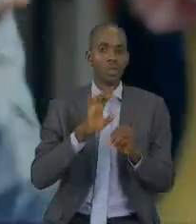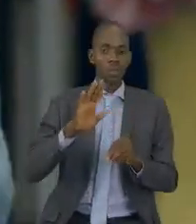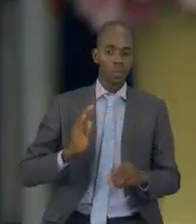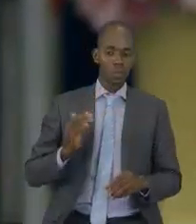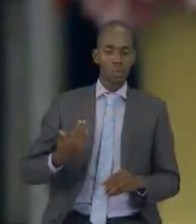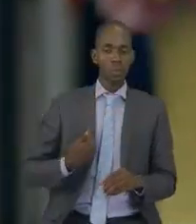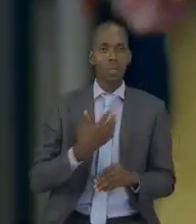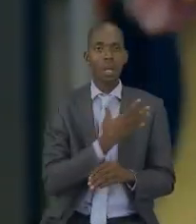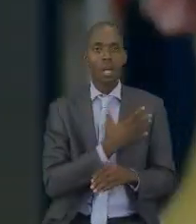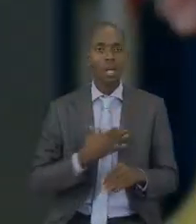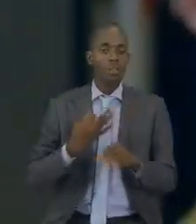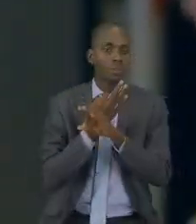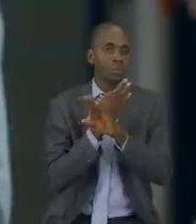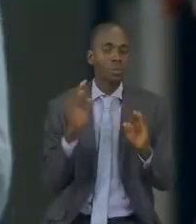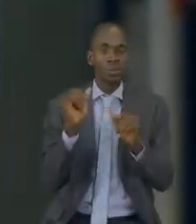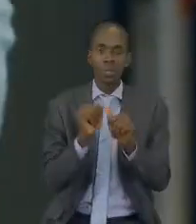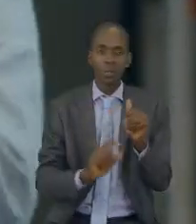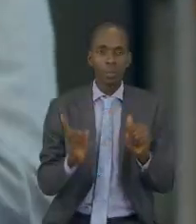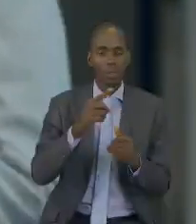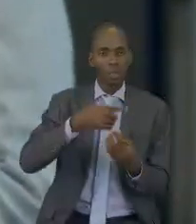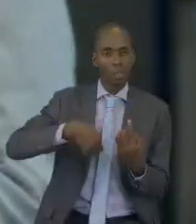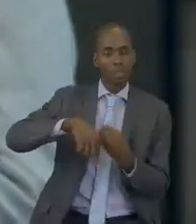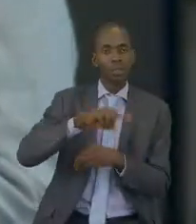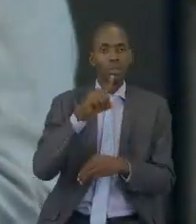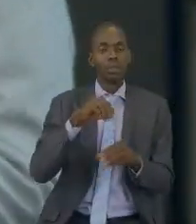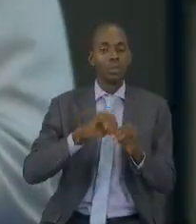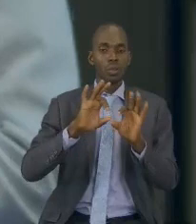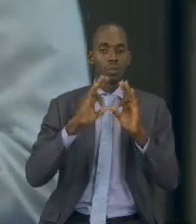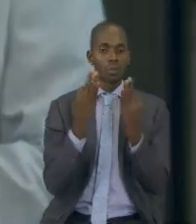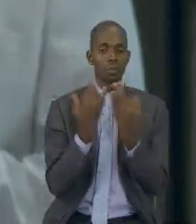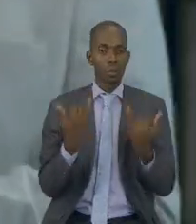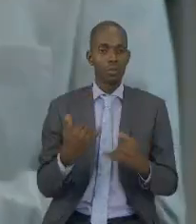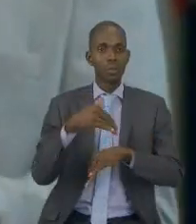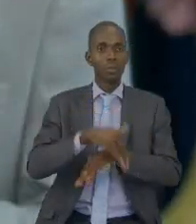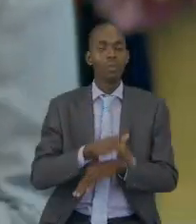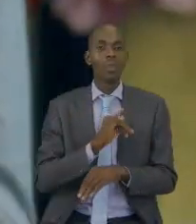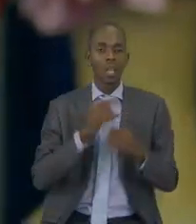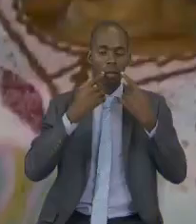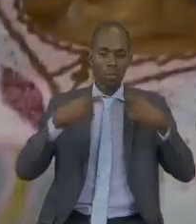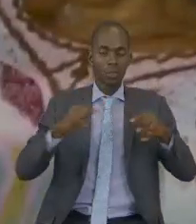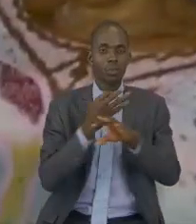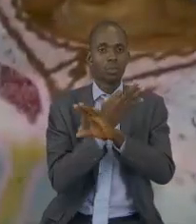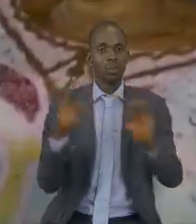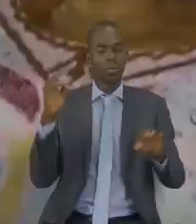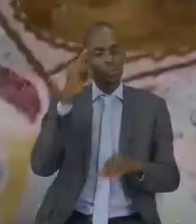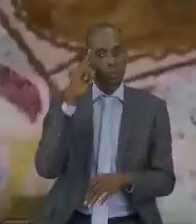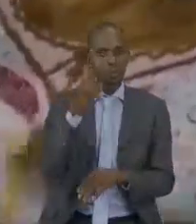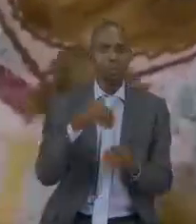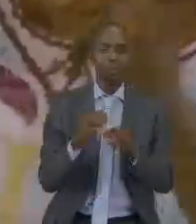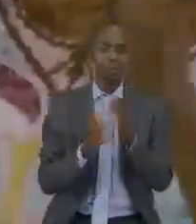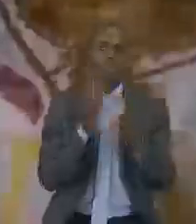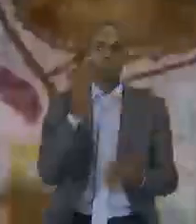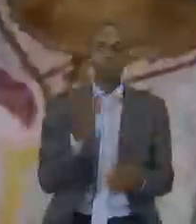and freedom all around you in your family tonight. I pronounce freedom for you. In